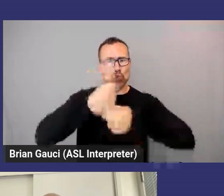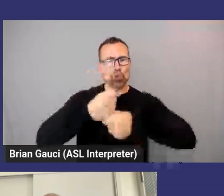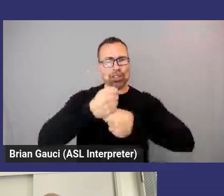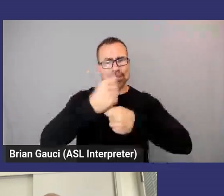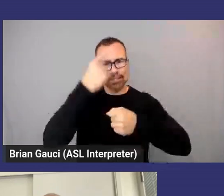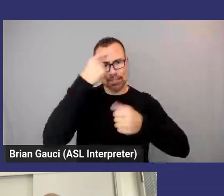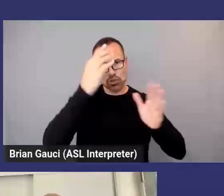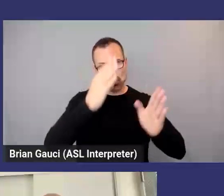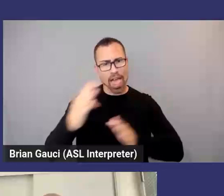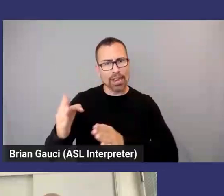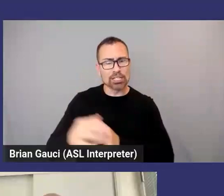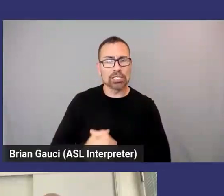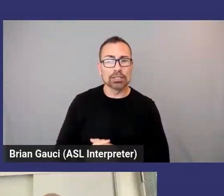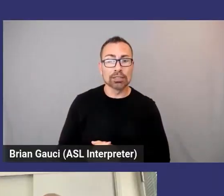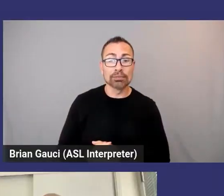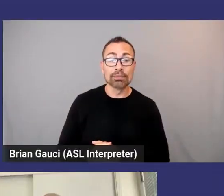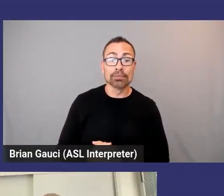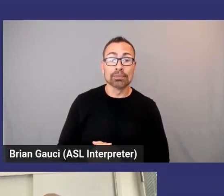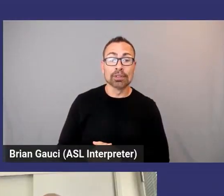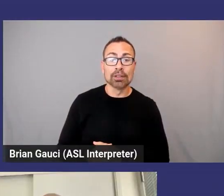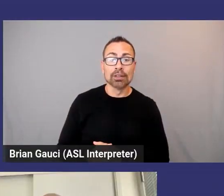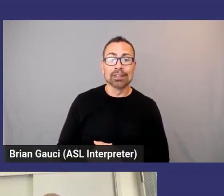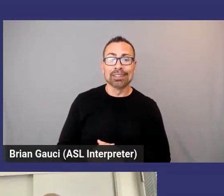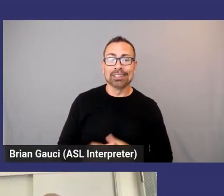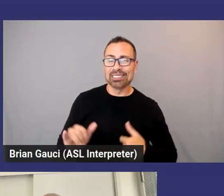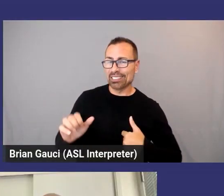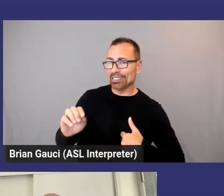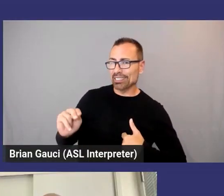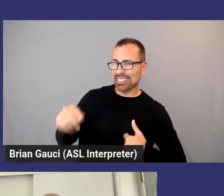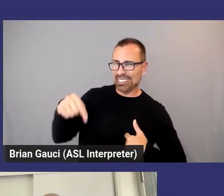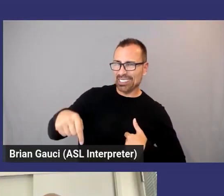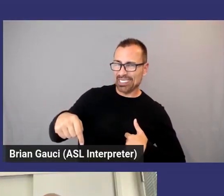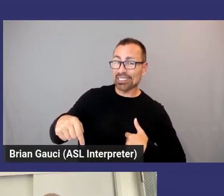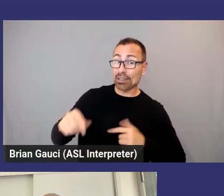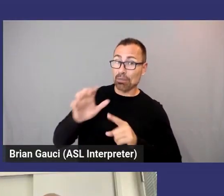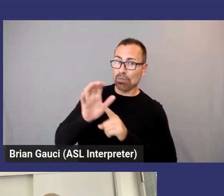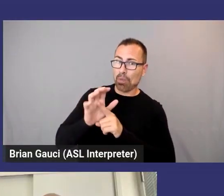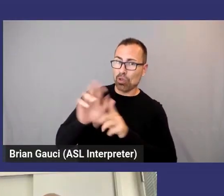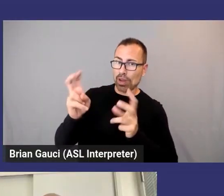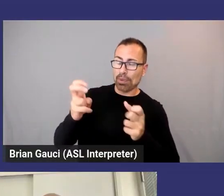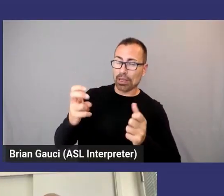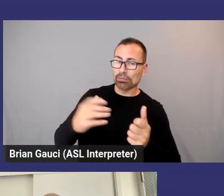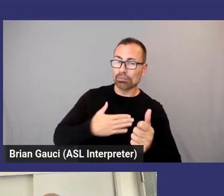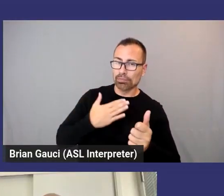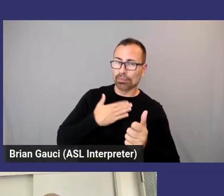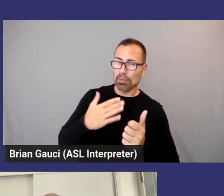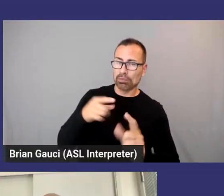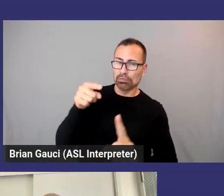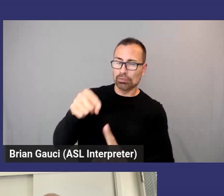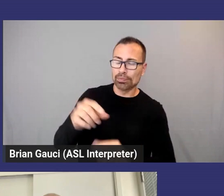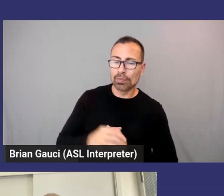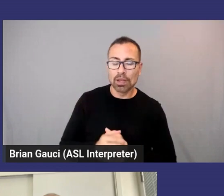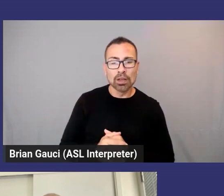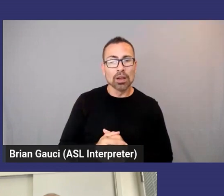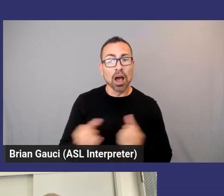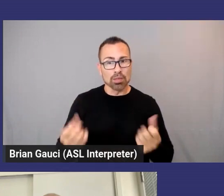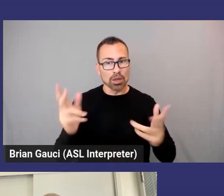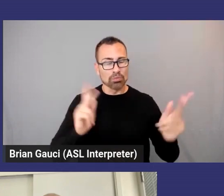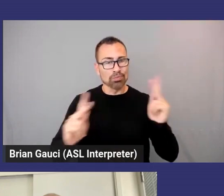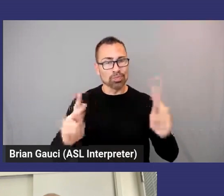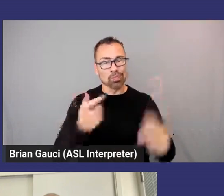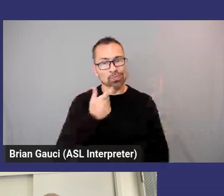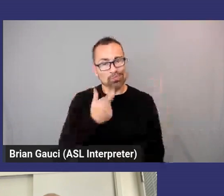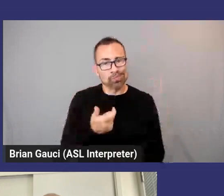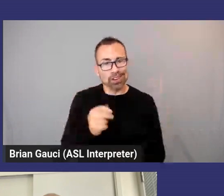Perfect. Yeah, I mean, I think this is a really popular topic, and I'm glad we're touching on it because a lot of people see it all over the news,